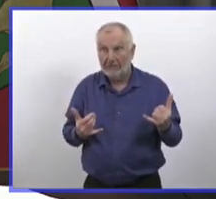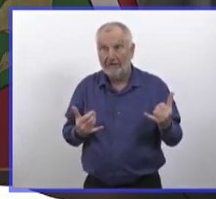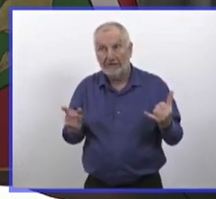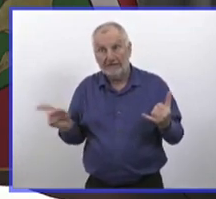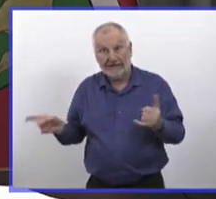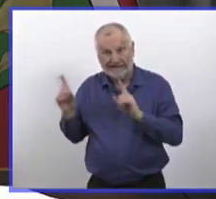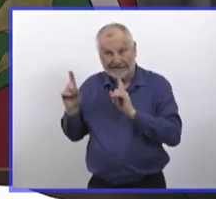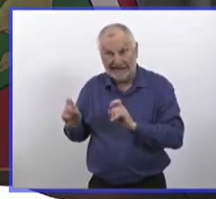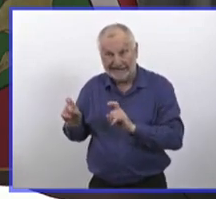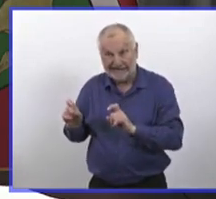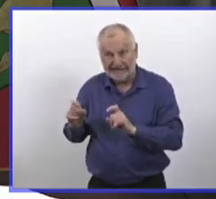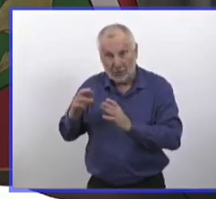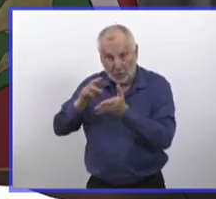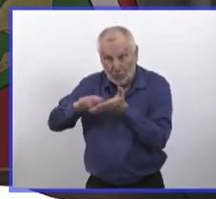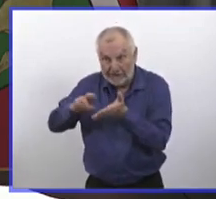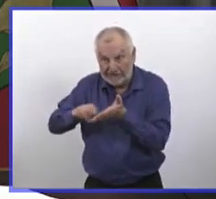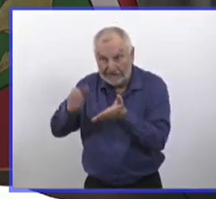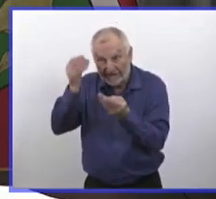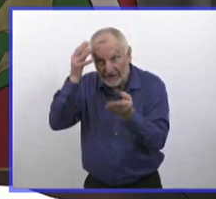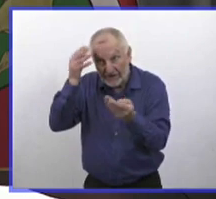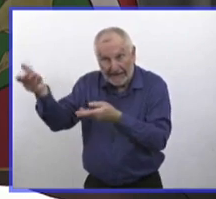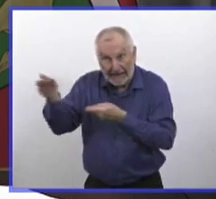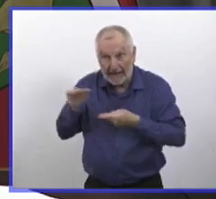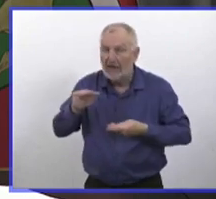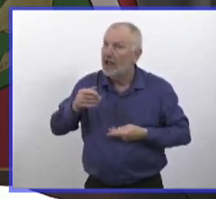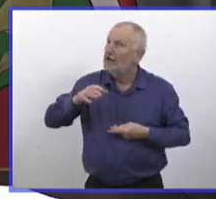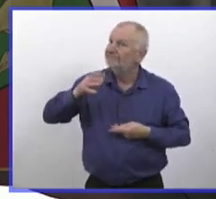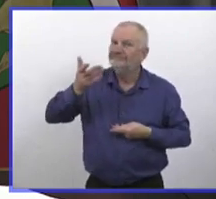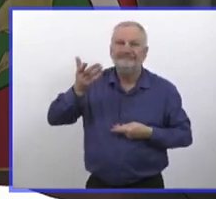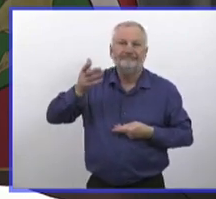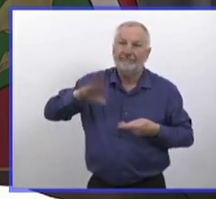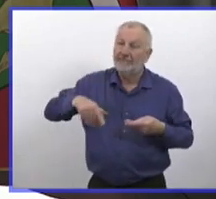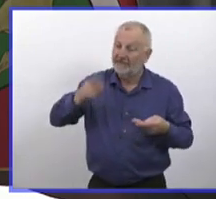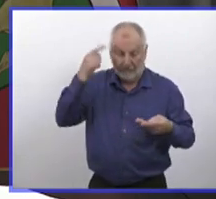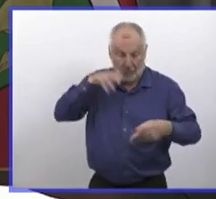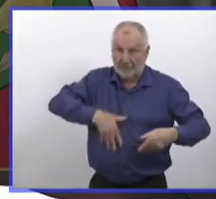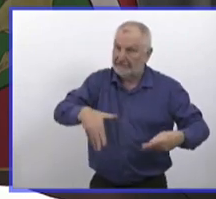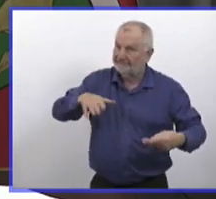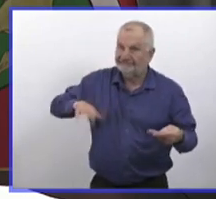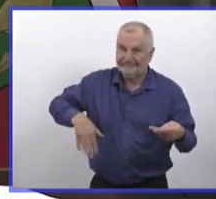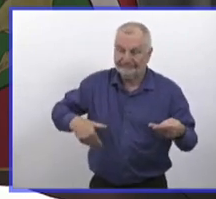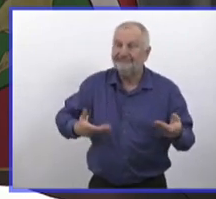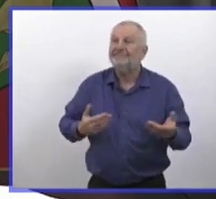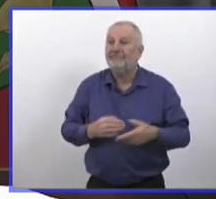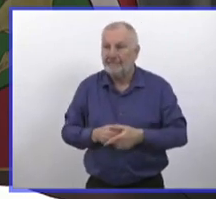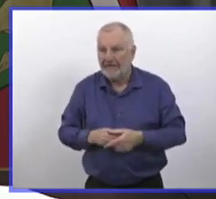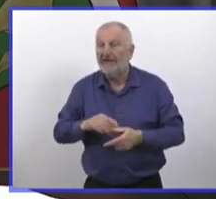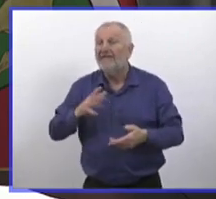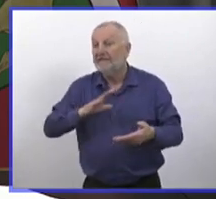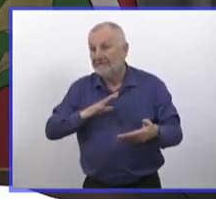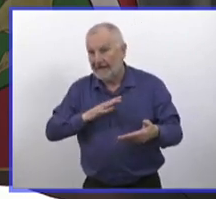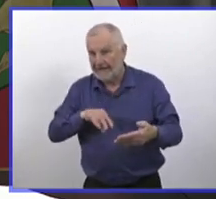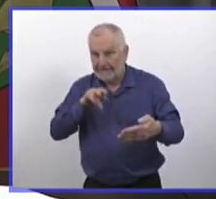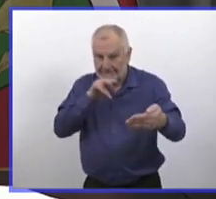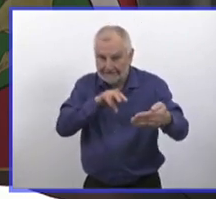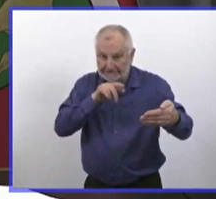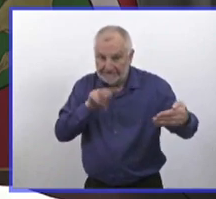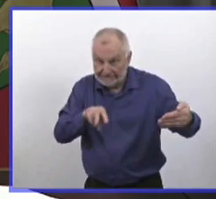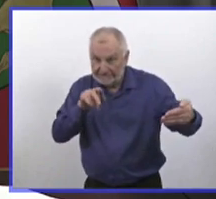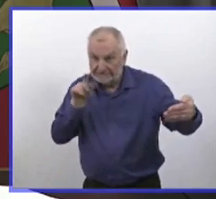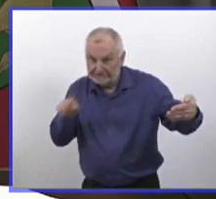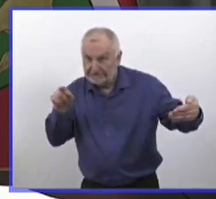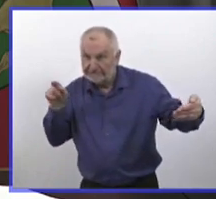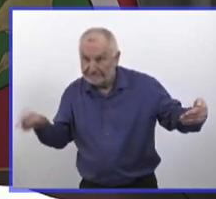back on, and end up needing to use the information that we have from the non-pregnant population